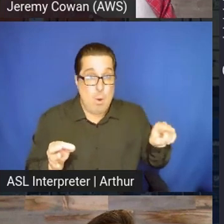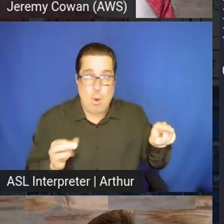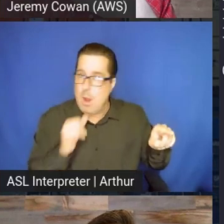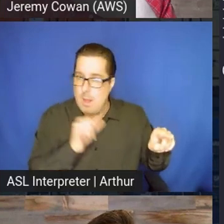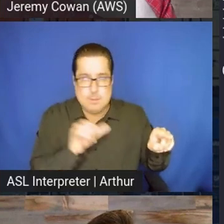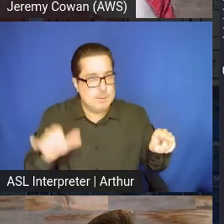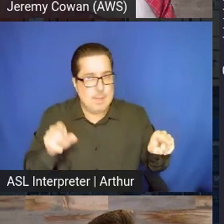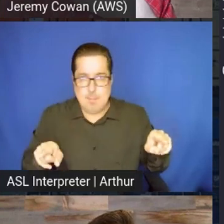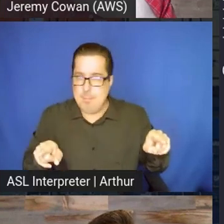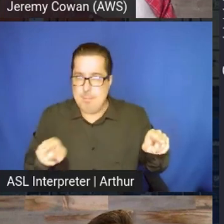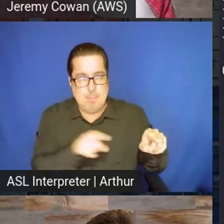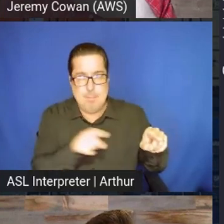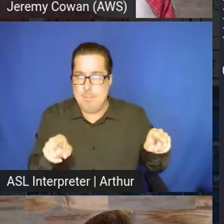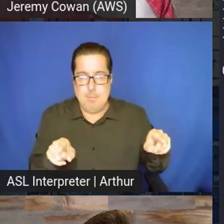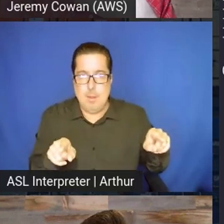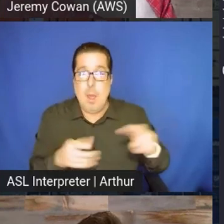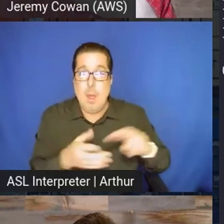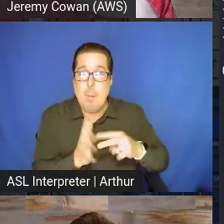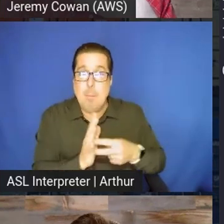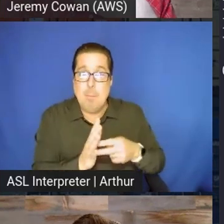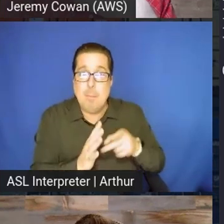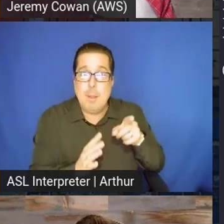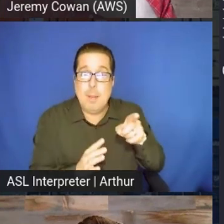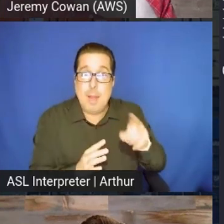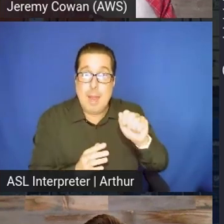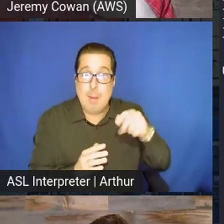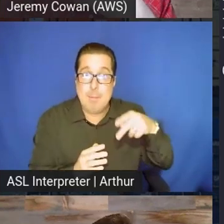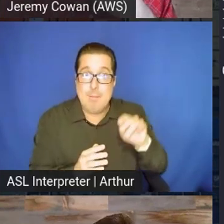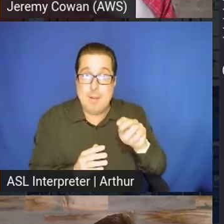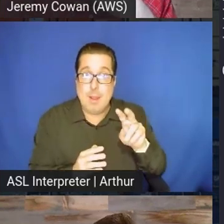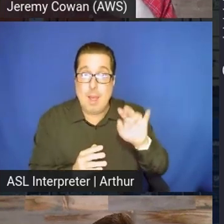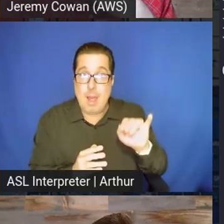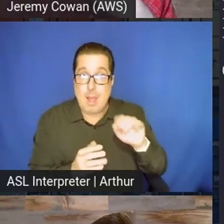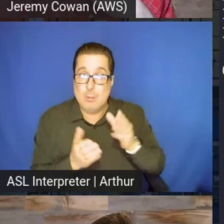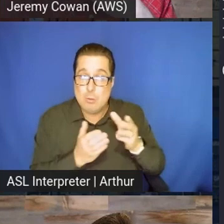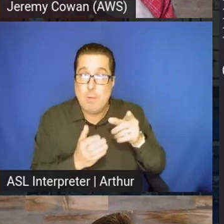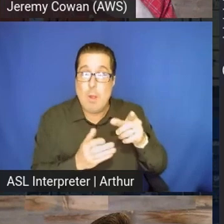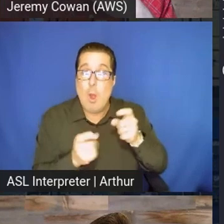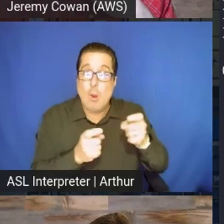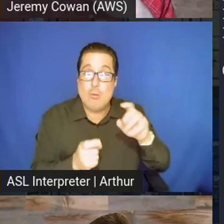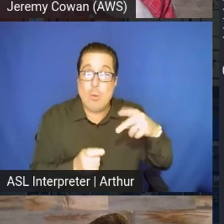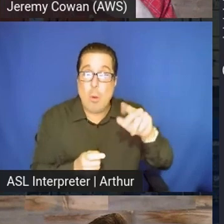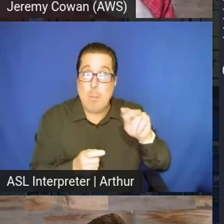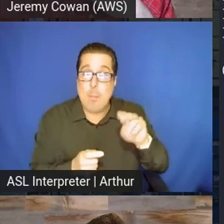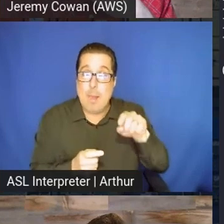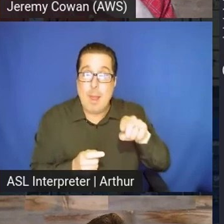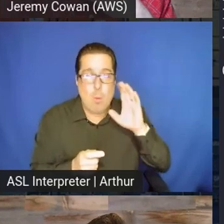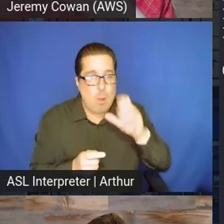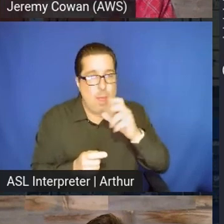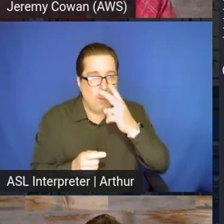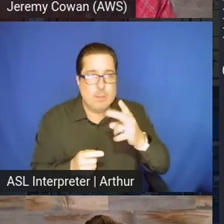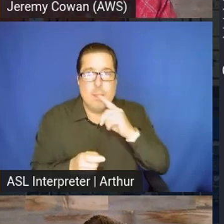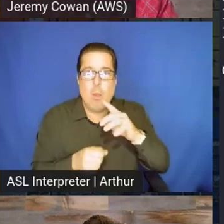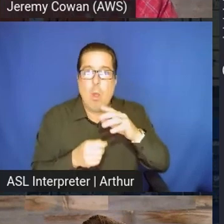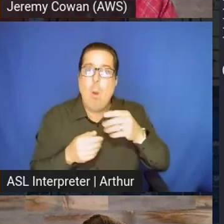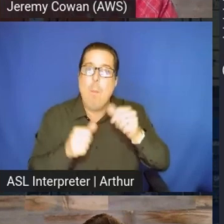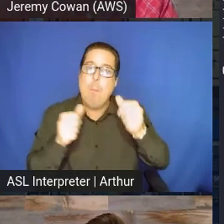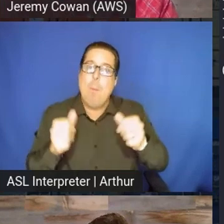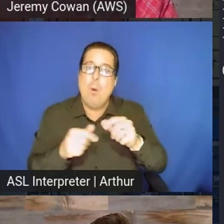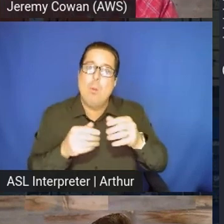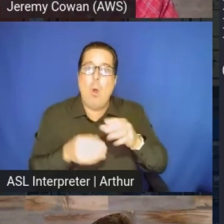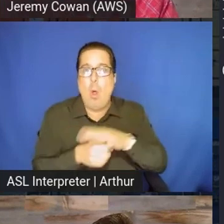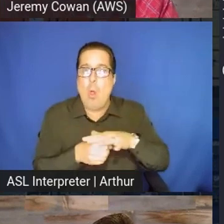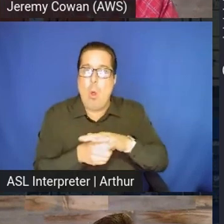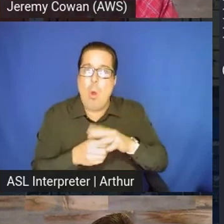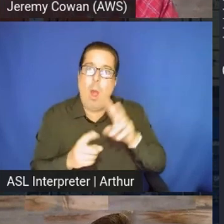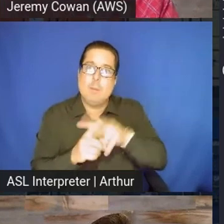pod, which means the Kubernetes API server and the control plane will never see that host local IPv4 address that has been assigned